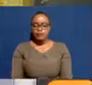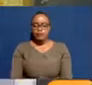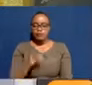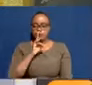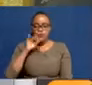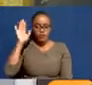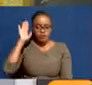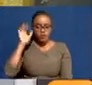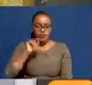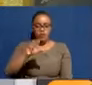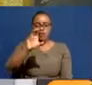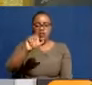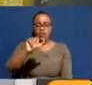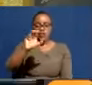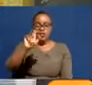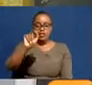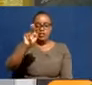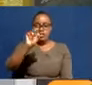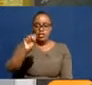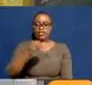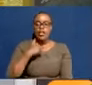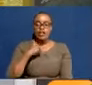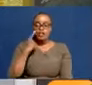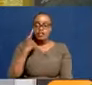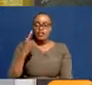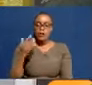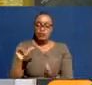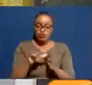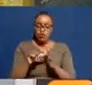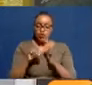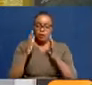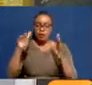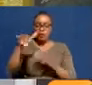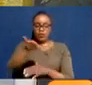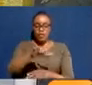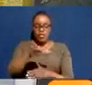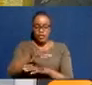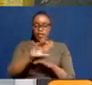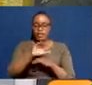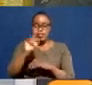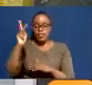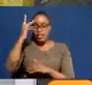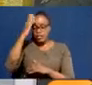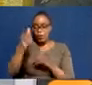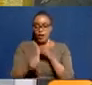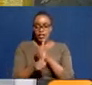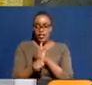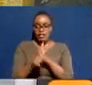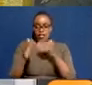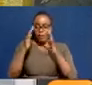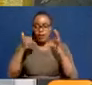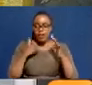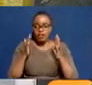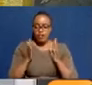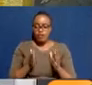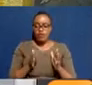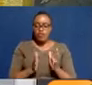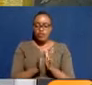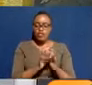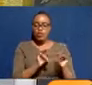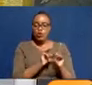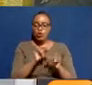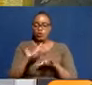I'm sure you've heard of cactus, right? So cactus is considered a menace in some areas in Kenya because of the danger it poses to humans and livestock as